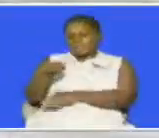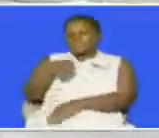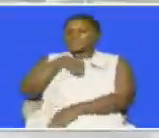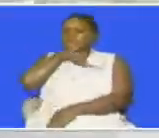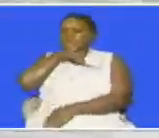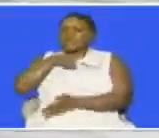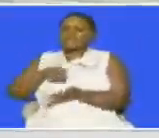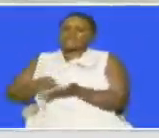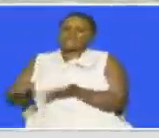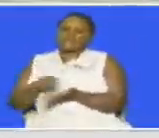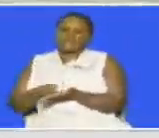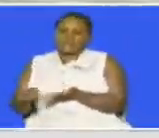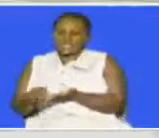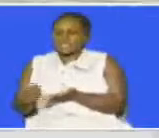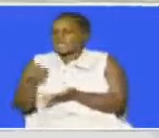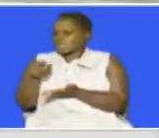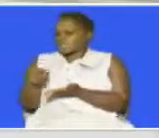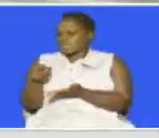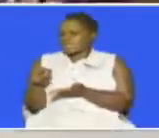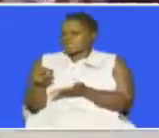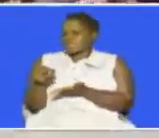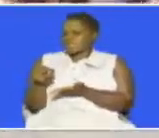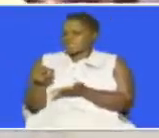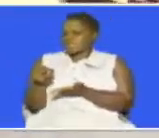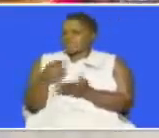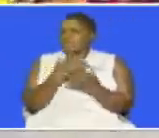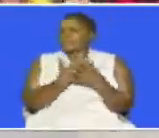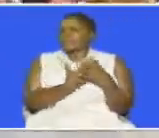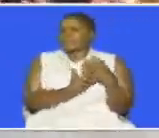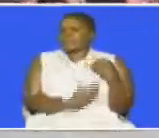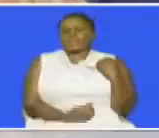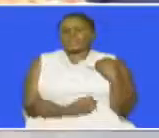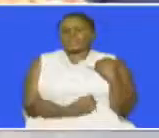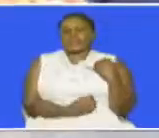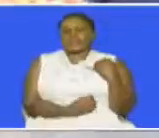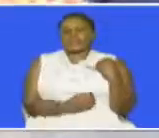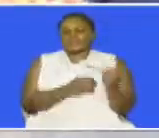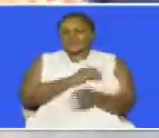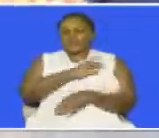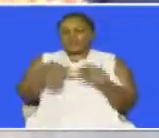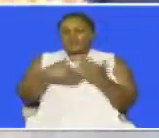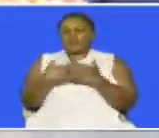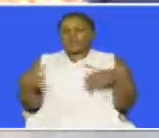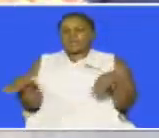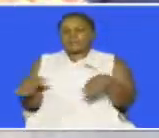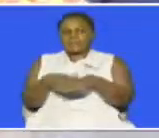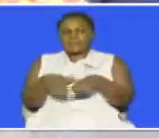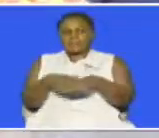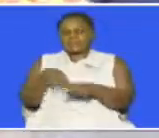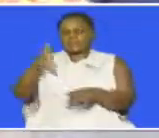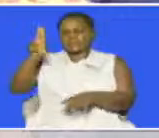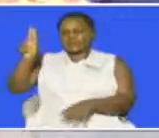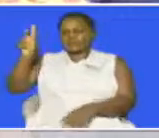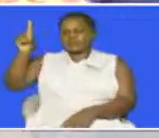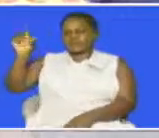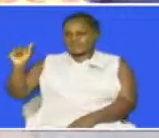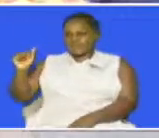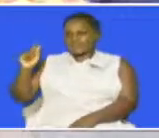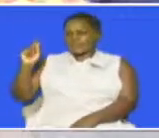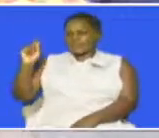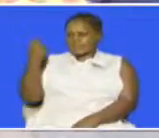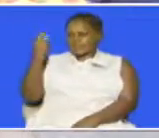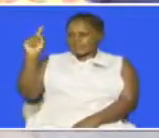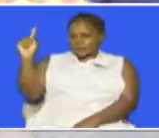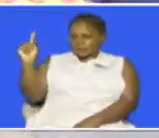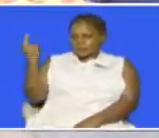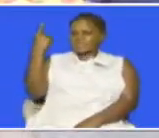msamaha Odinga, akisema tukio hili ni la kuvunja moyo. All members of UDA and our Kenya Kwanza